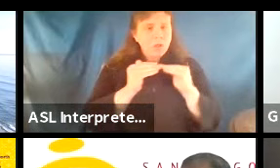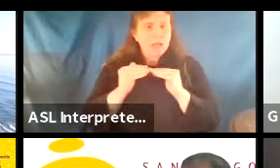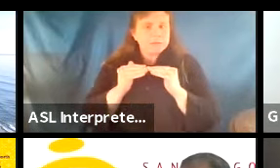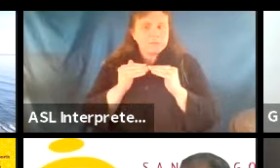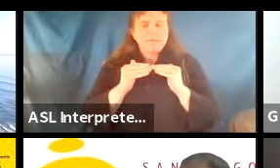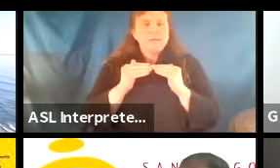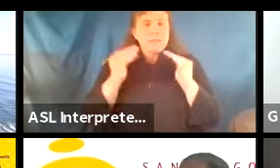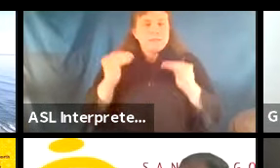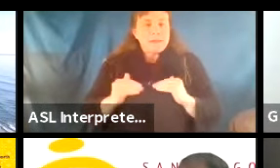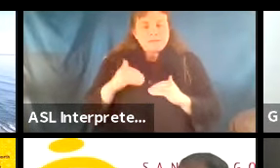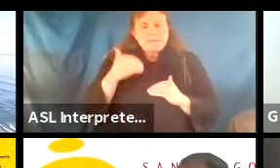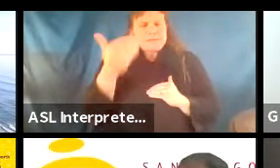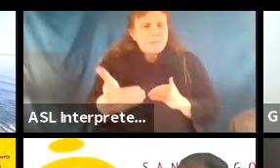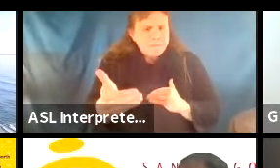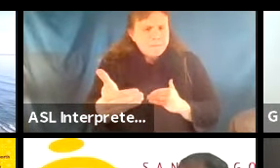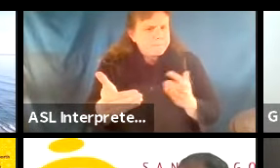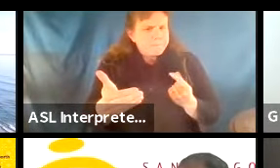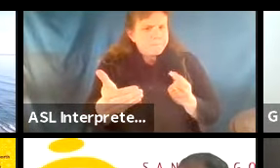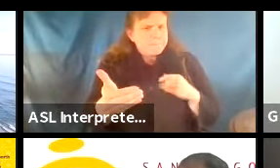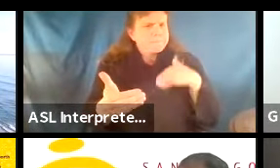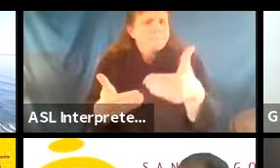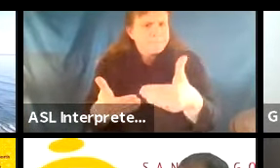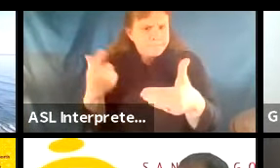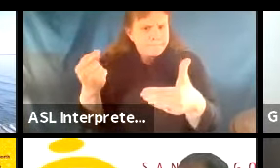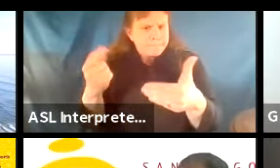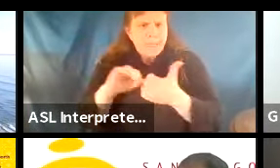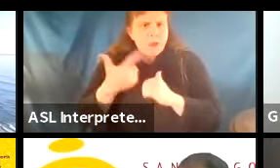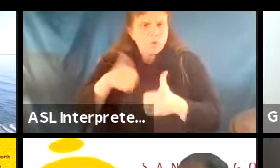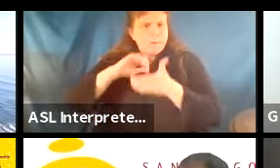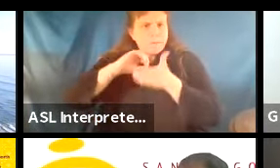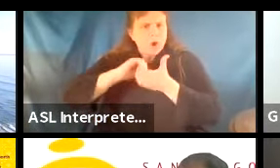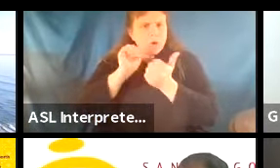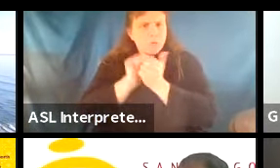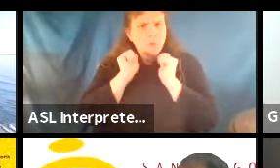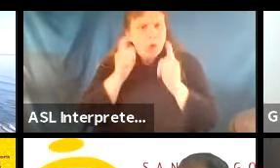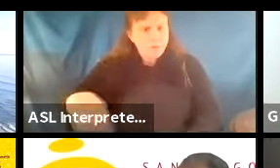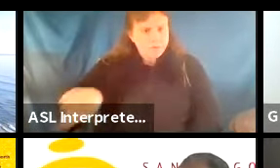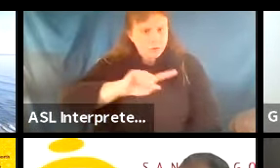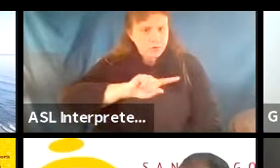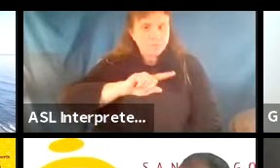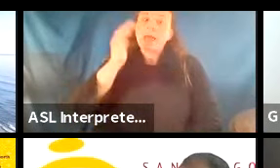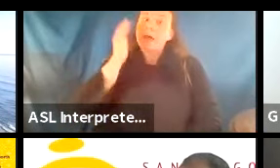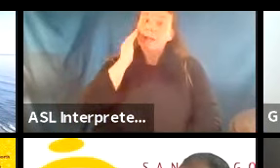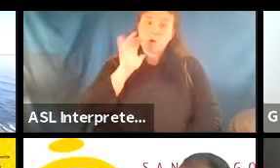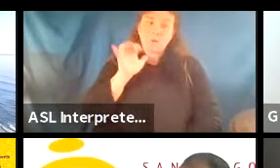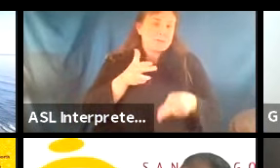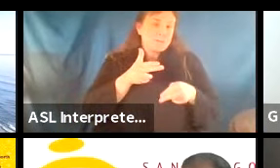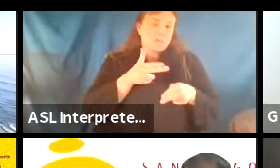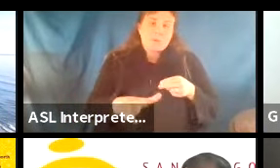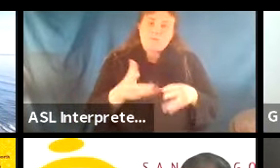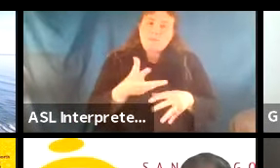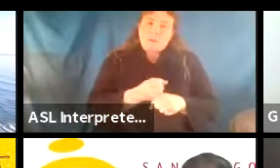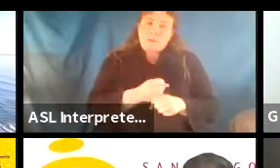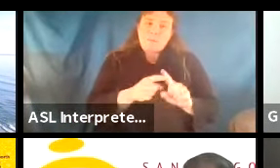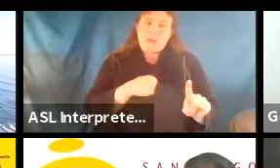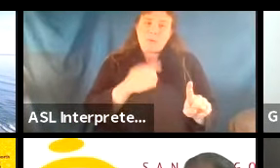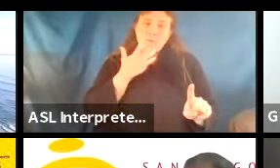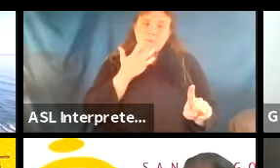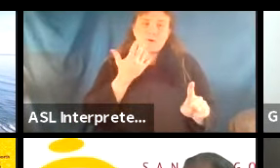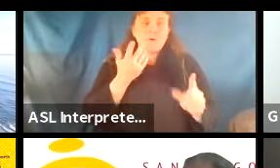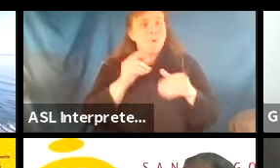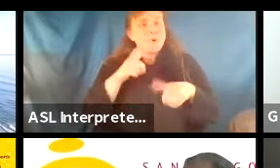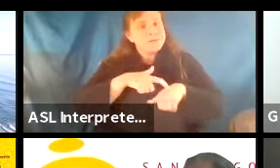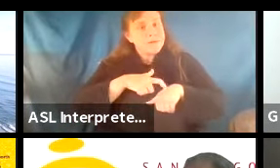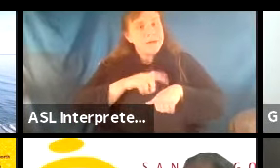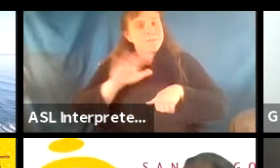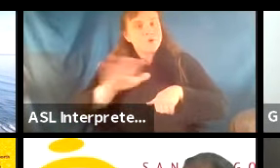done and how do we partner with all of you. So with that, I know that's really brief, but I really would like to spend more time hearing your questions